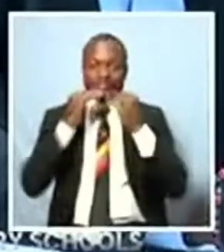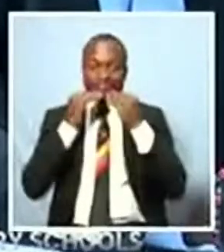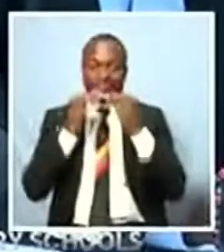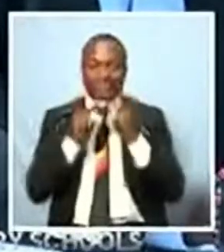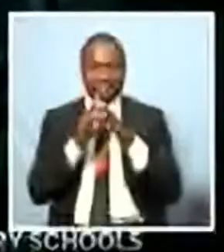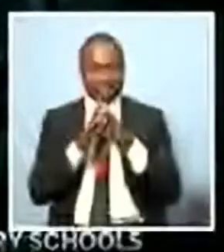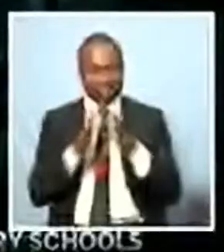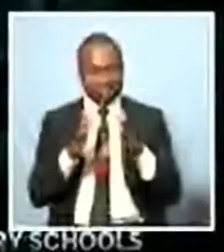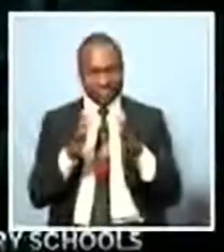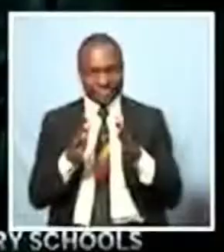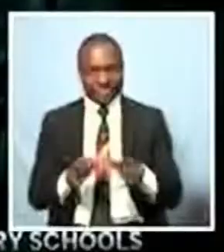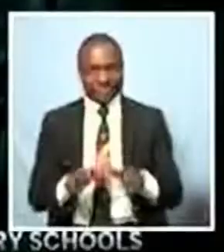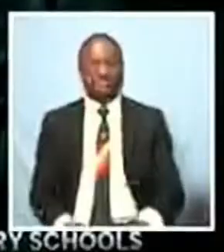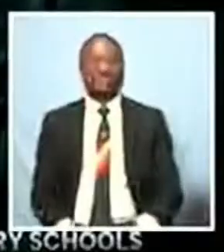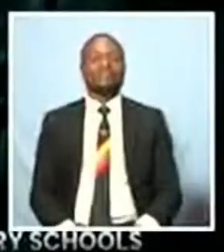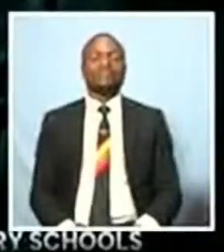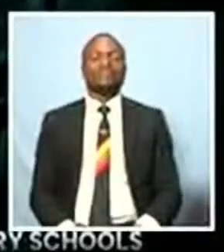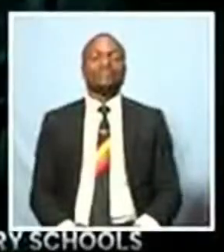much.